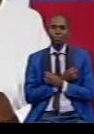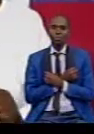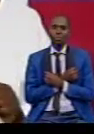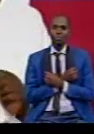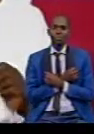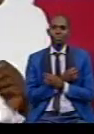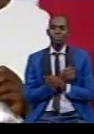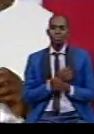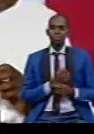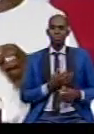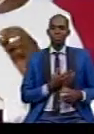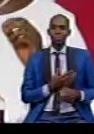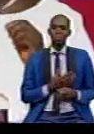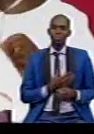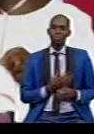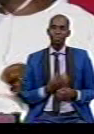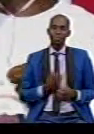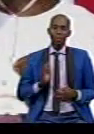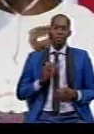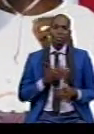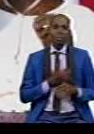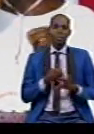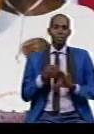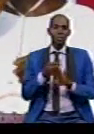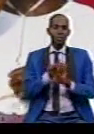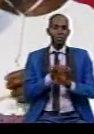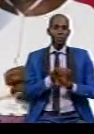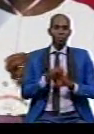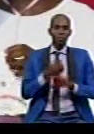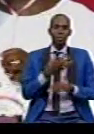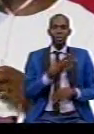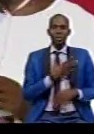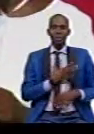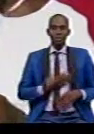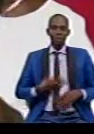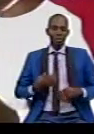But Christ is able to make you stable,